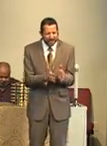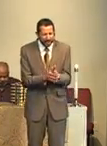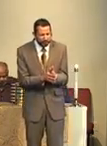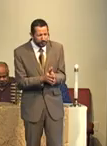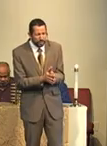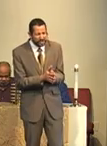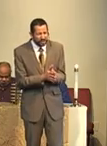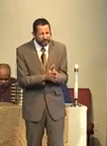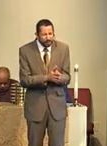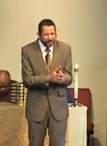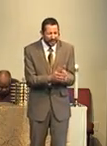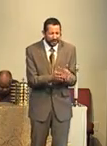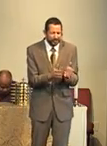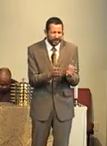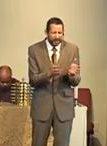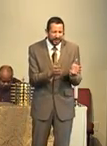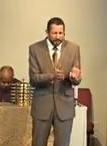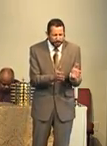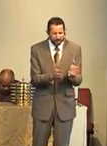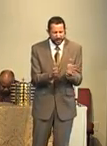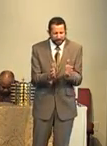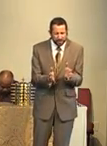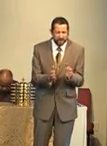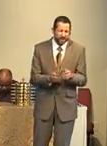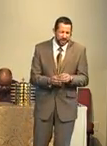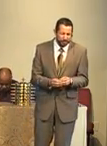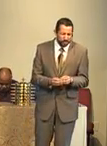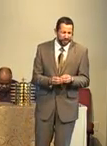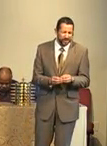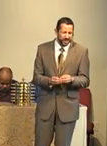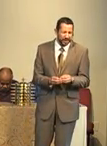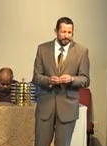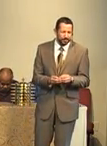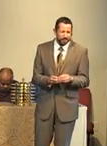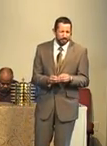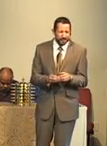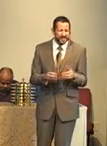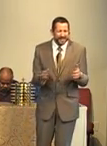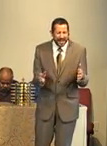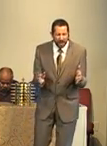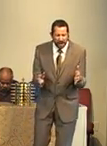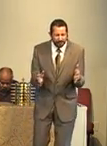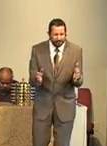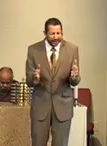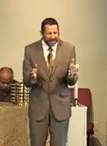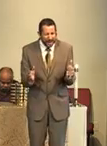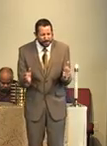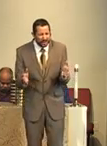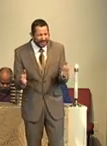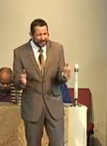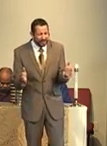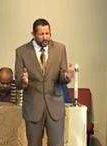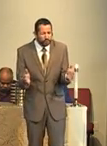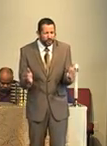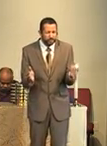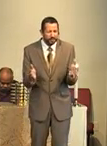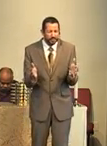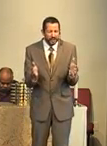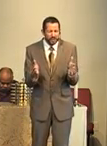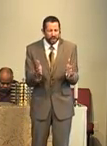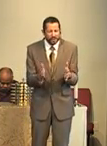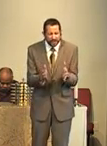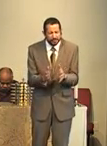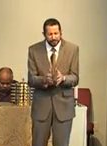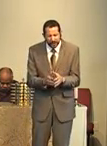encapsulated for us not only in the Hebrew and the Christian scriptures but we see that life encapsulated in those who